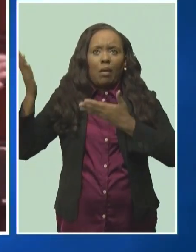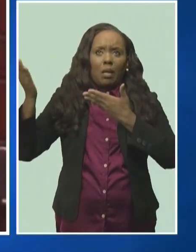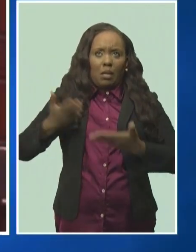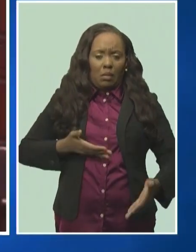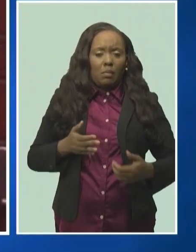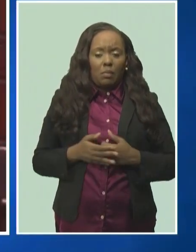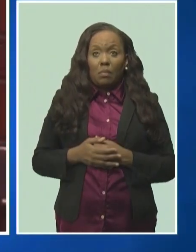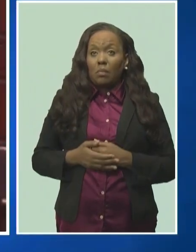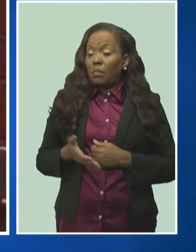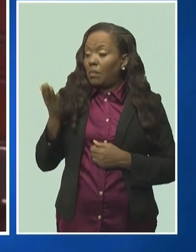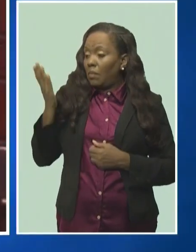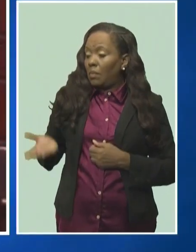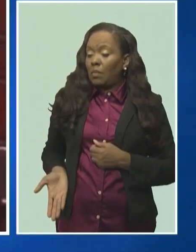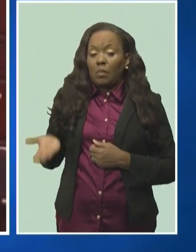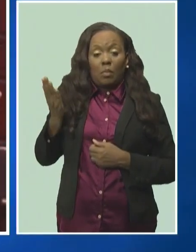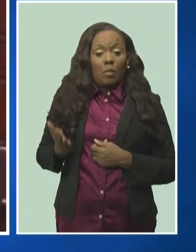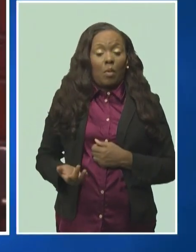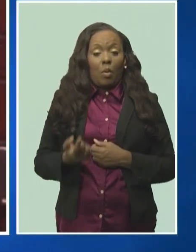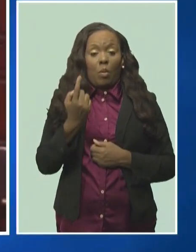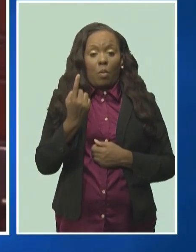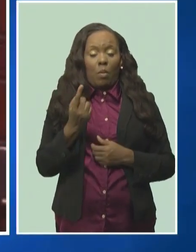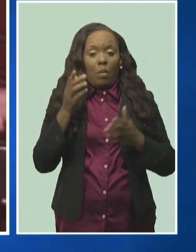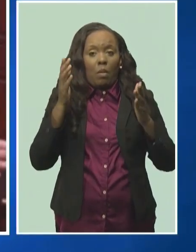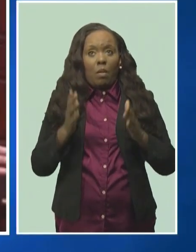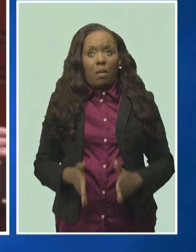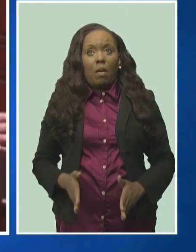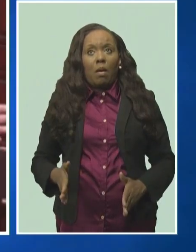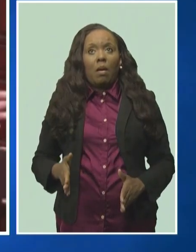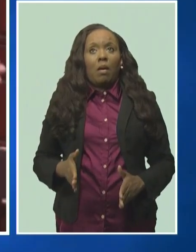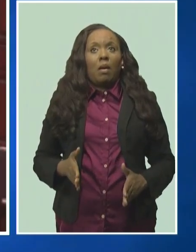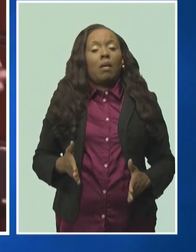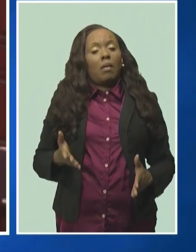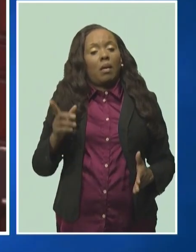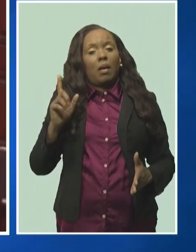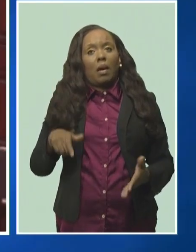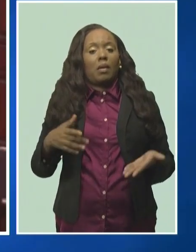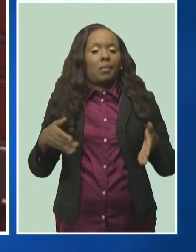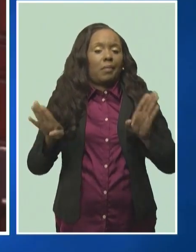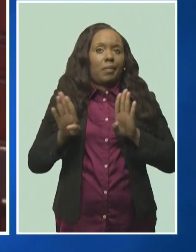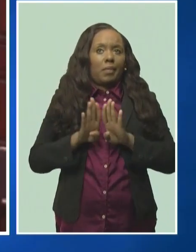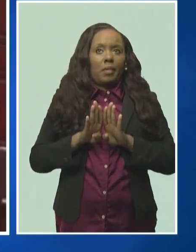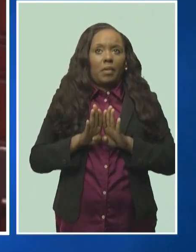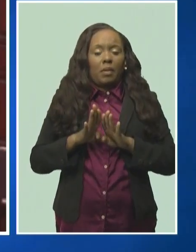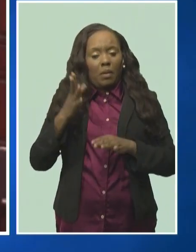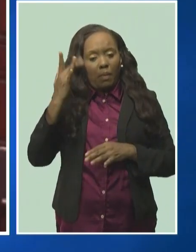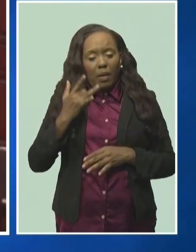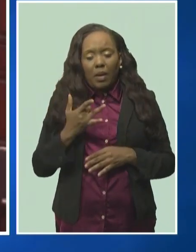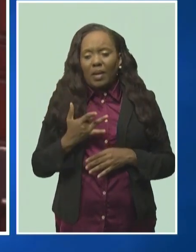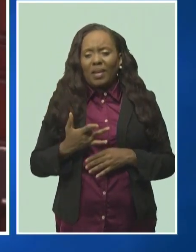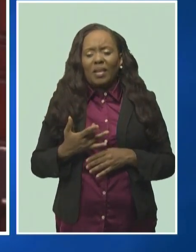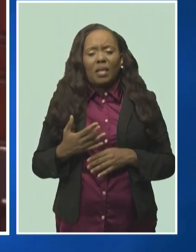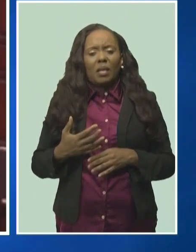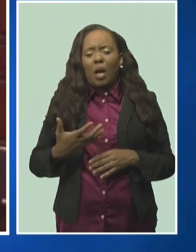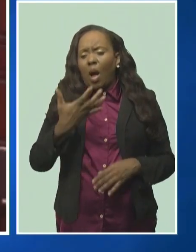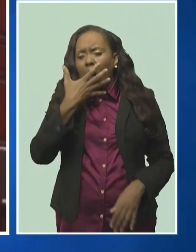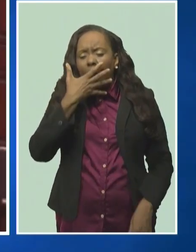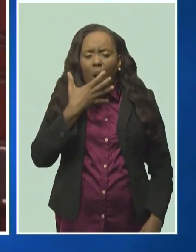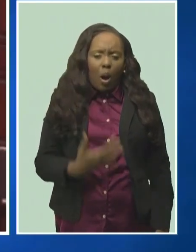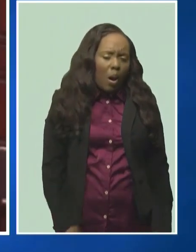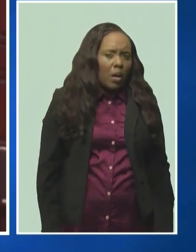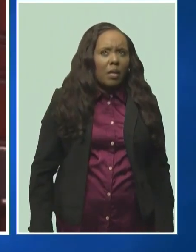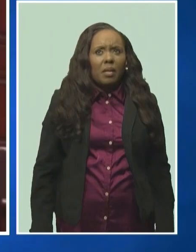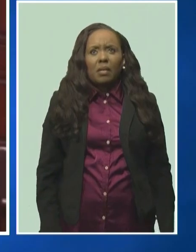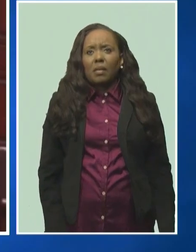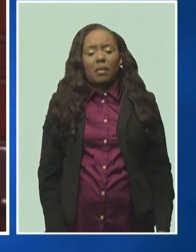suppliers that provided most of the eggs had to shut down simply because of the heat. No fault of